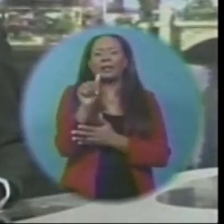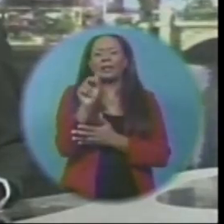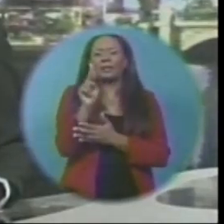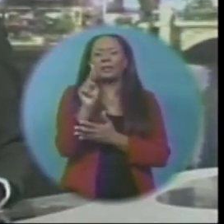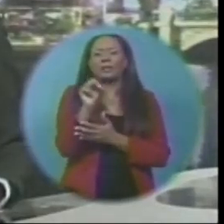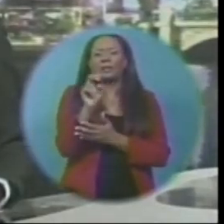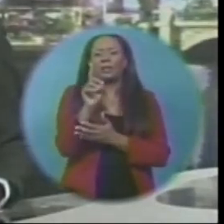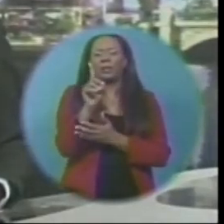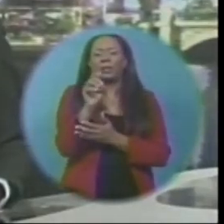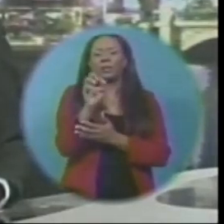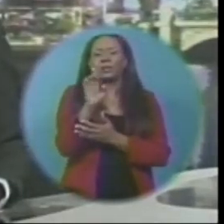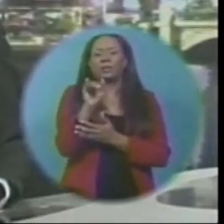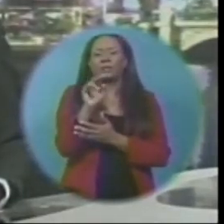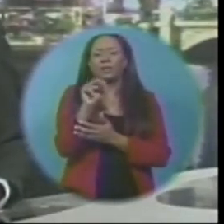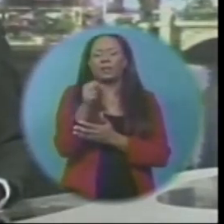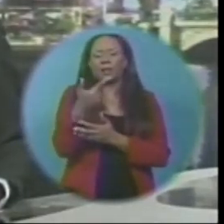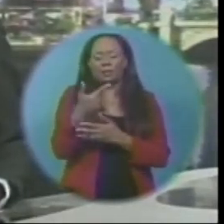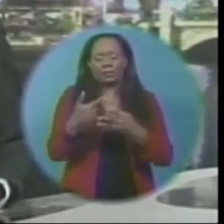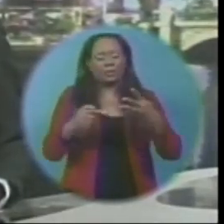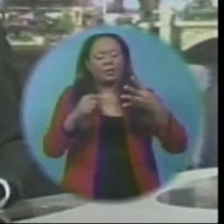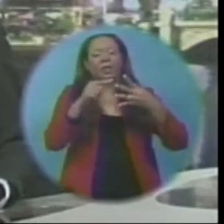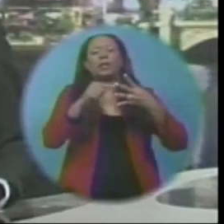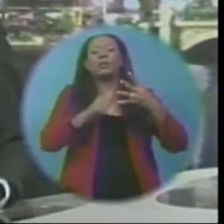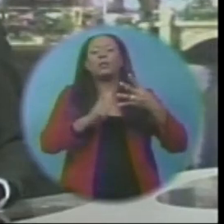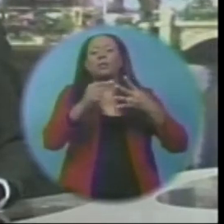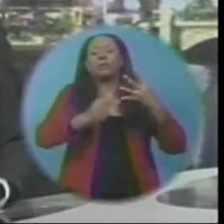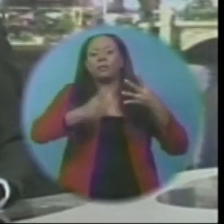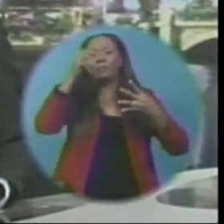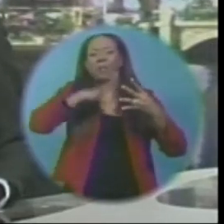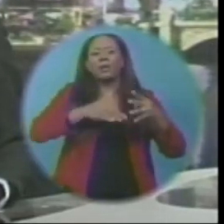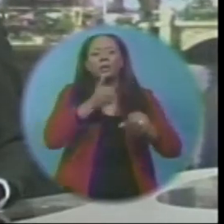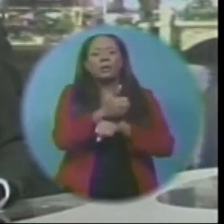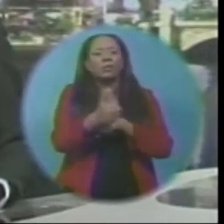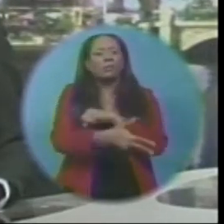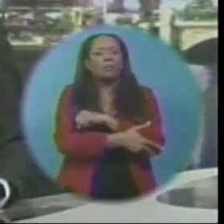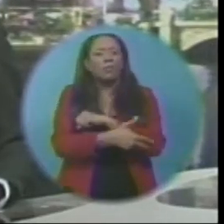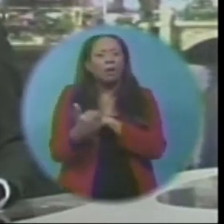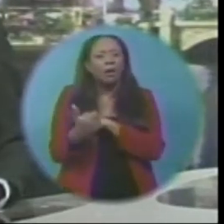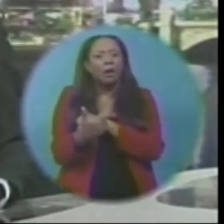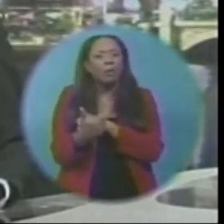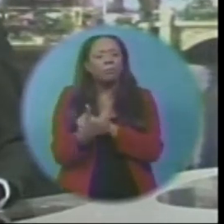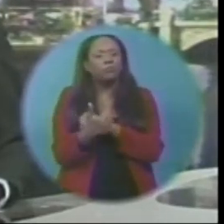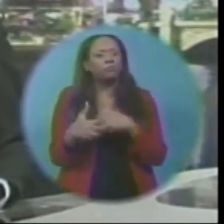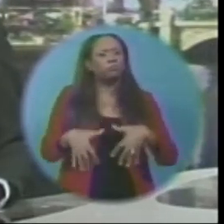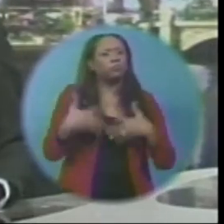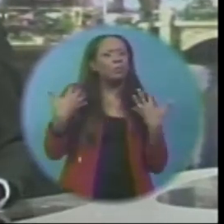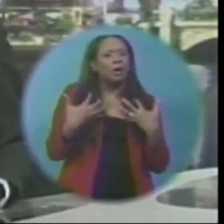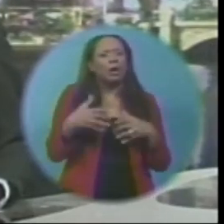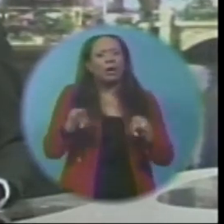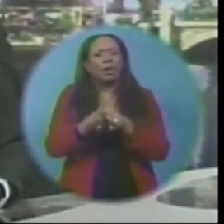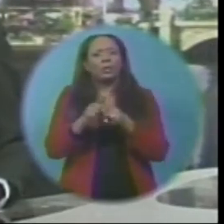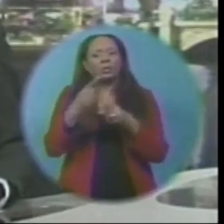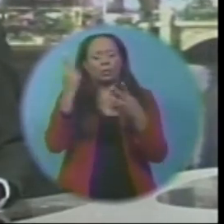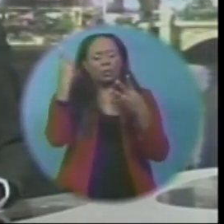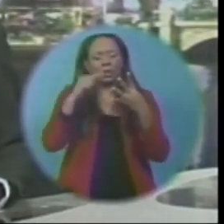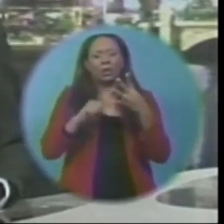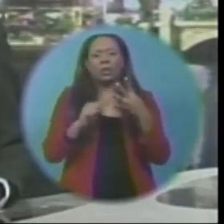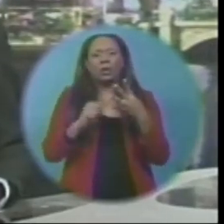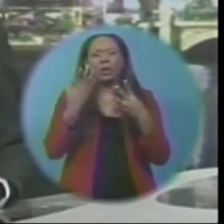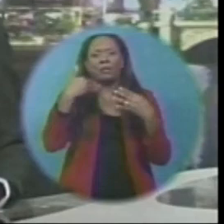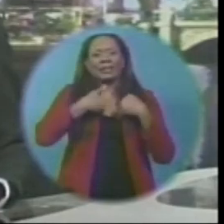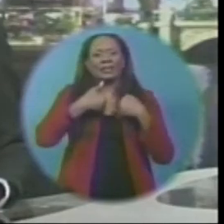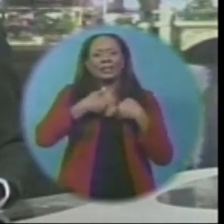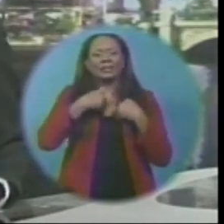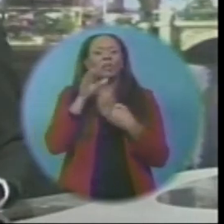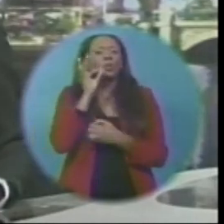stolen money. All 3 men were charged with robbery with aggravation, while one of them is also charged with possession of marijuana for the purpose of